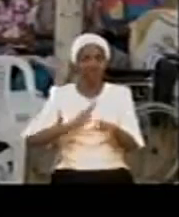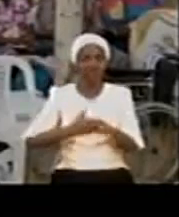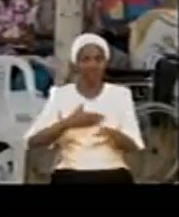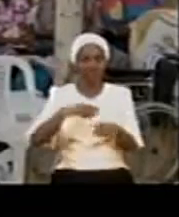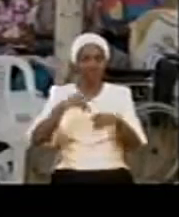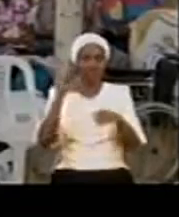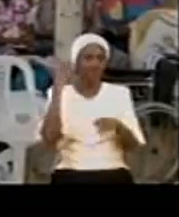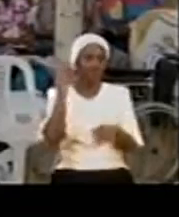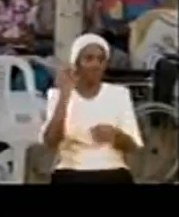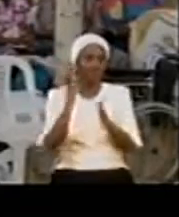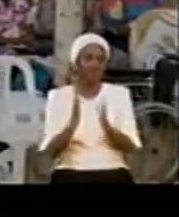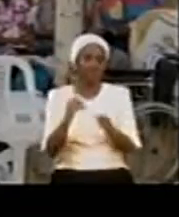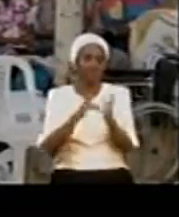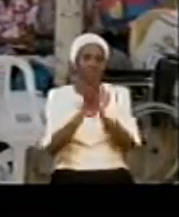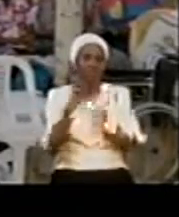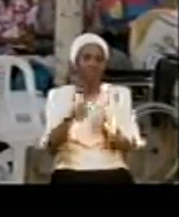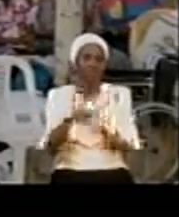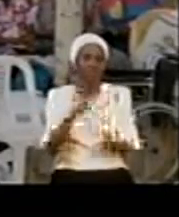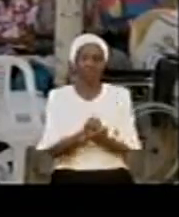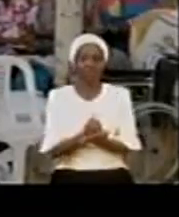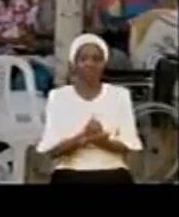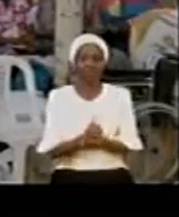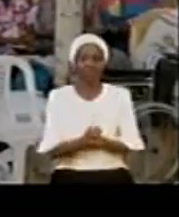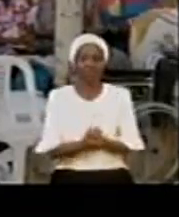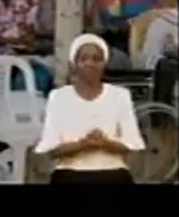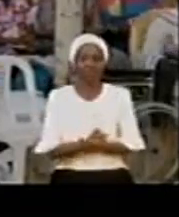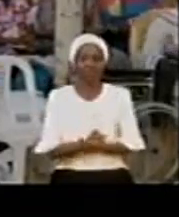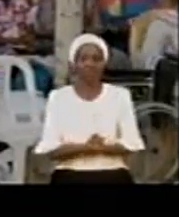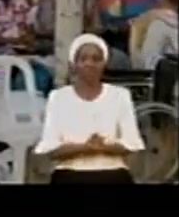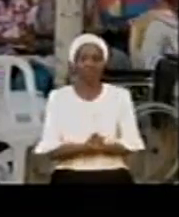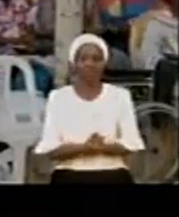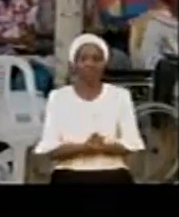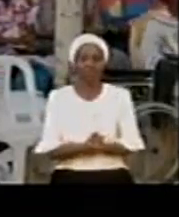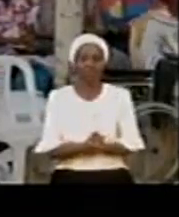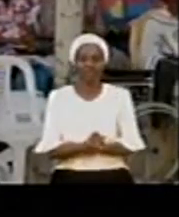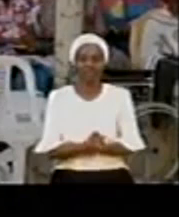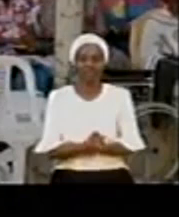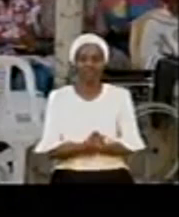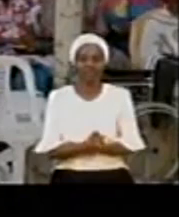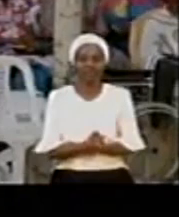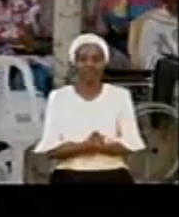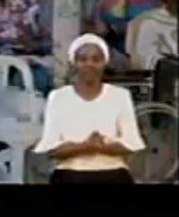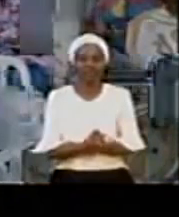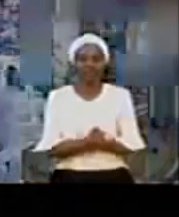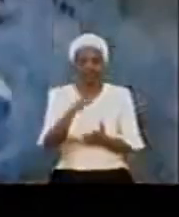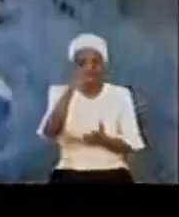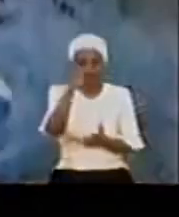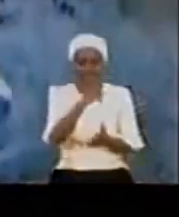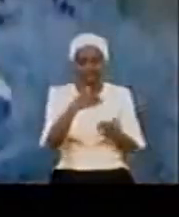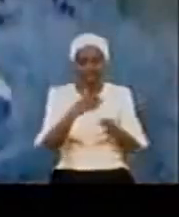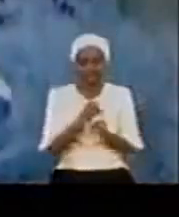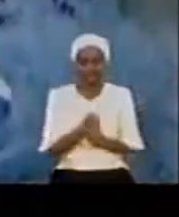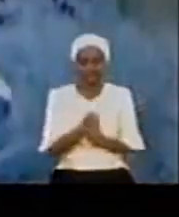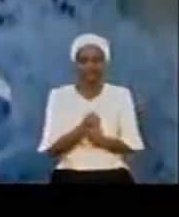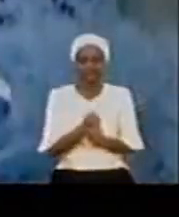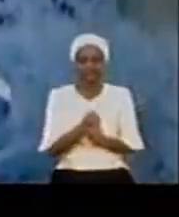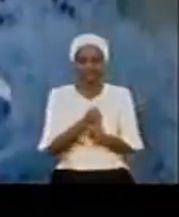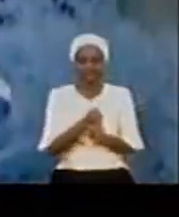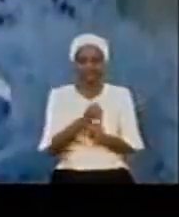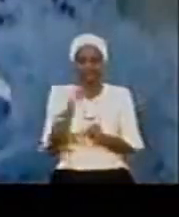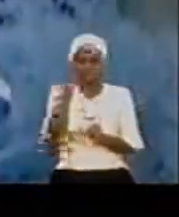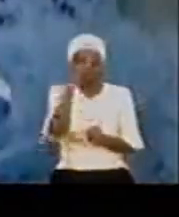He has taken his freedom back from bedwetting. It will never happen again.